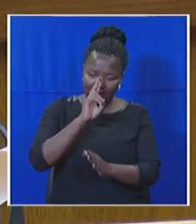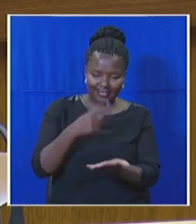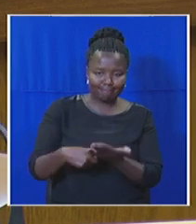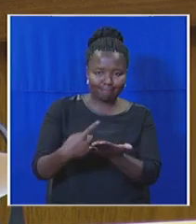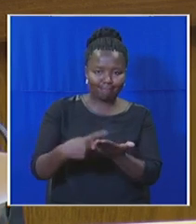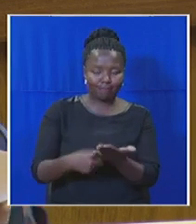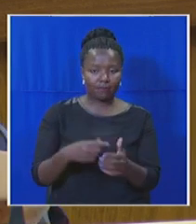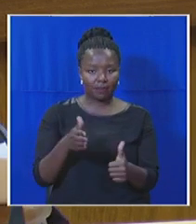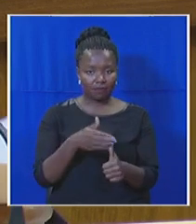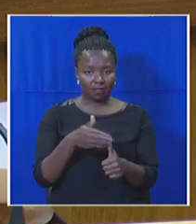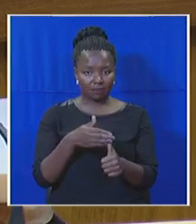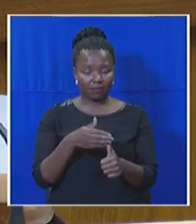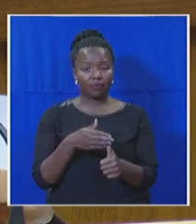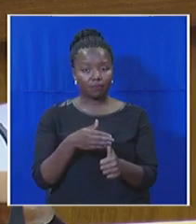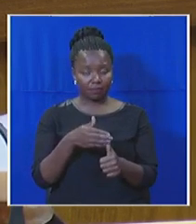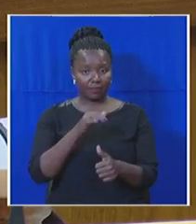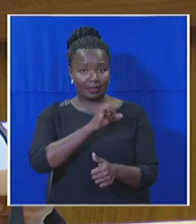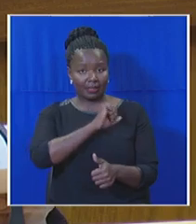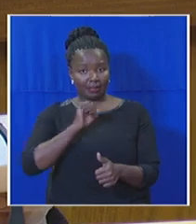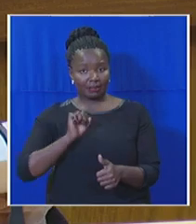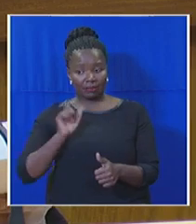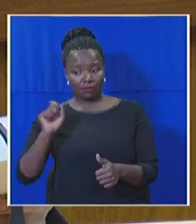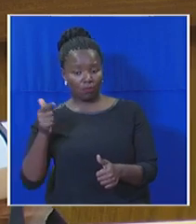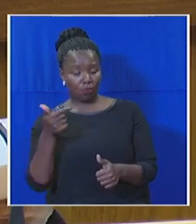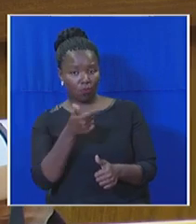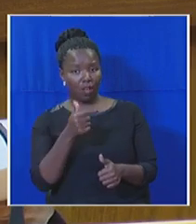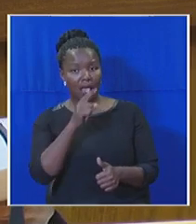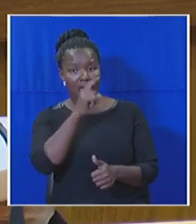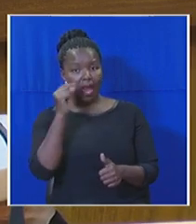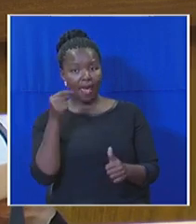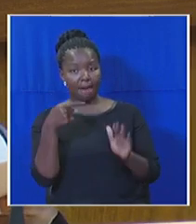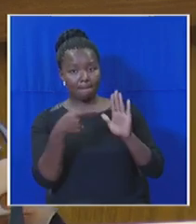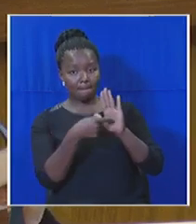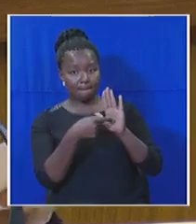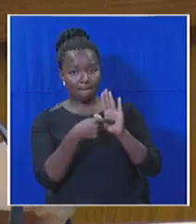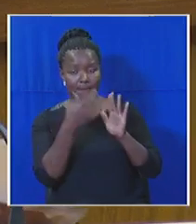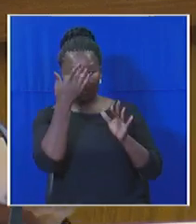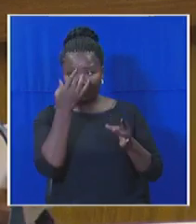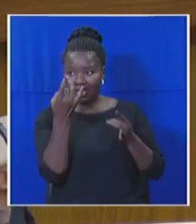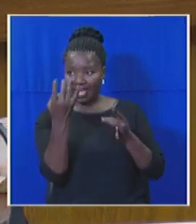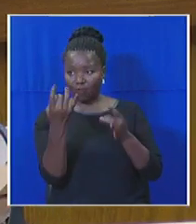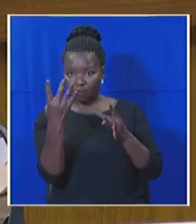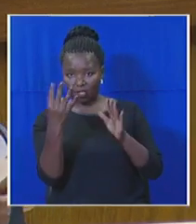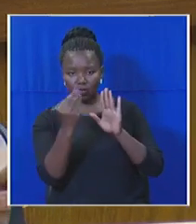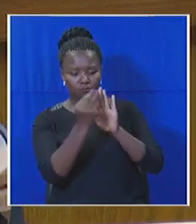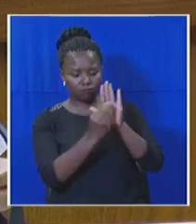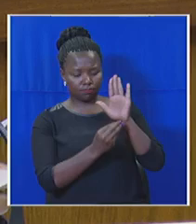details of all officers are distributed to all political